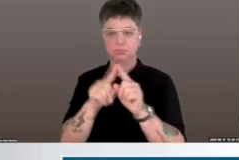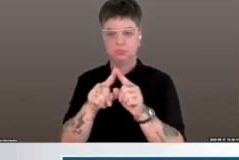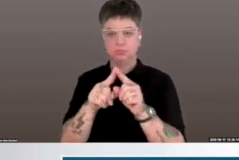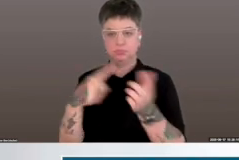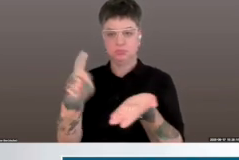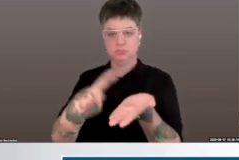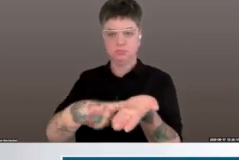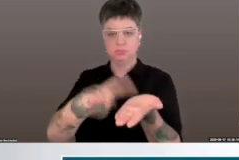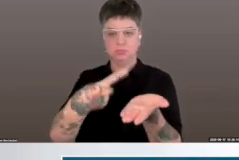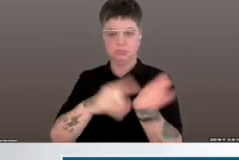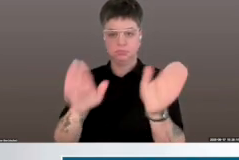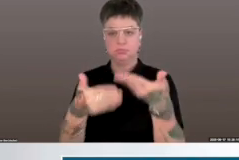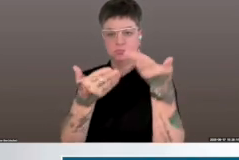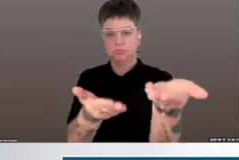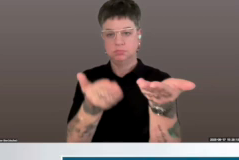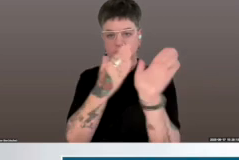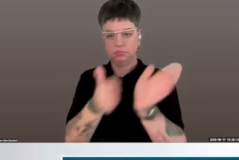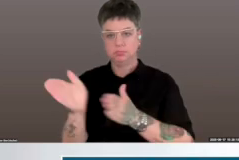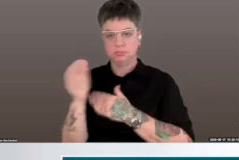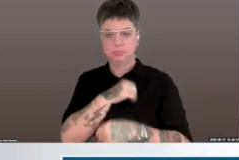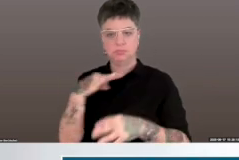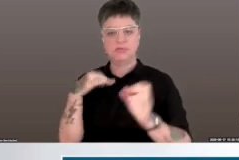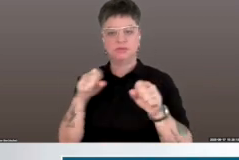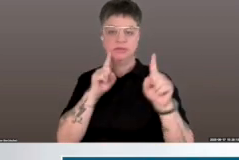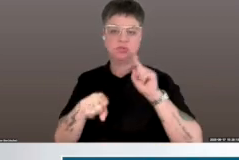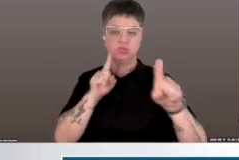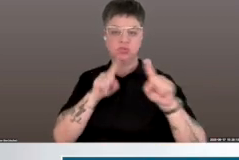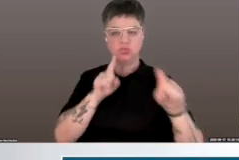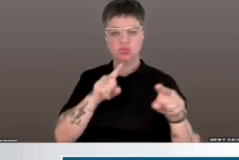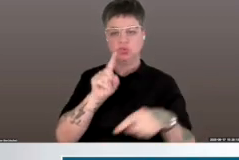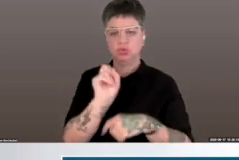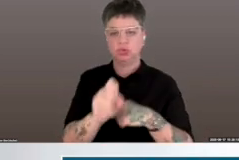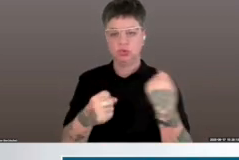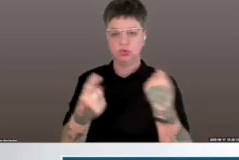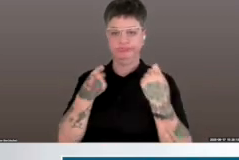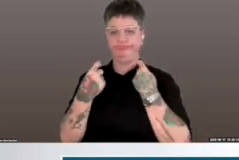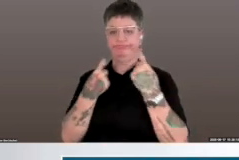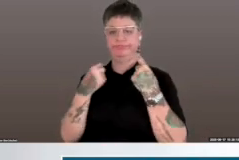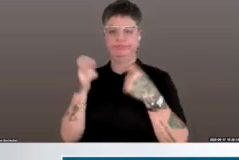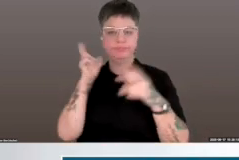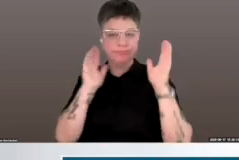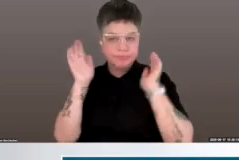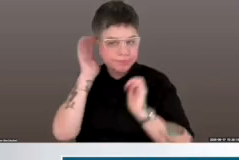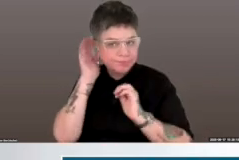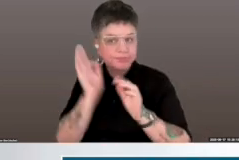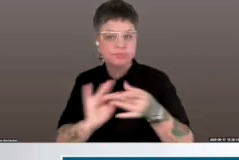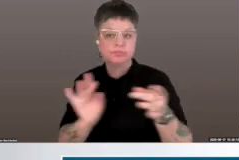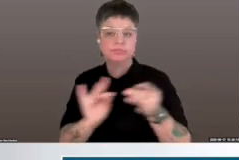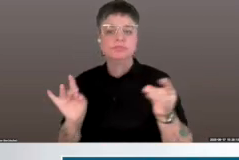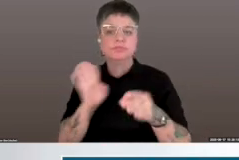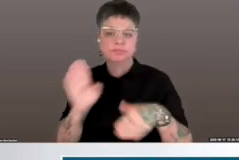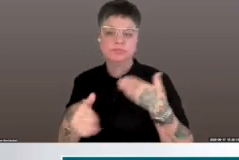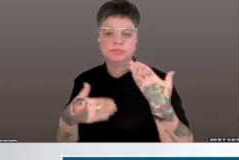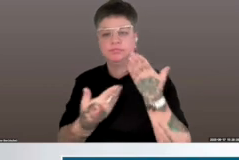proposed plan. And so staff can answer questions and listen to people's comments. We'll present the